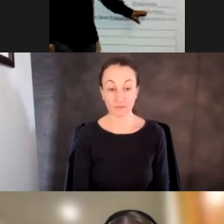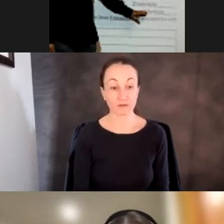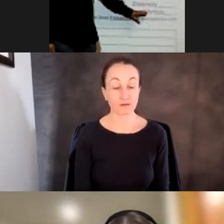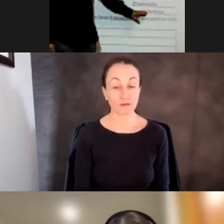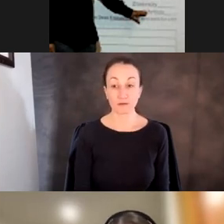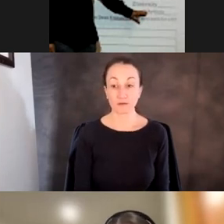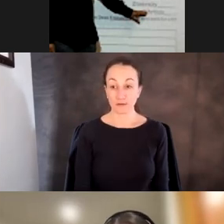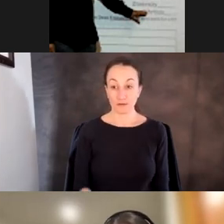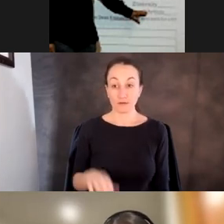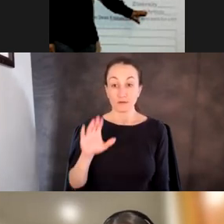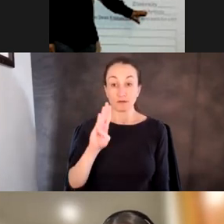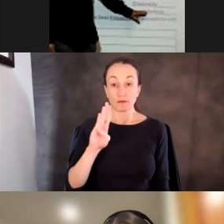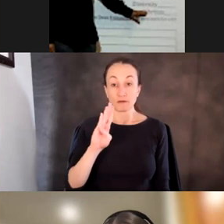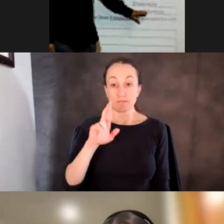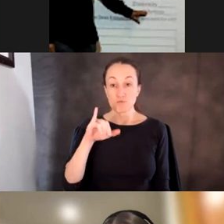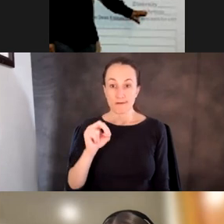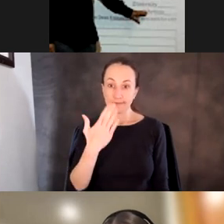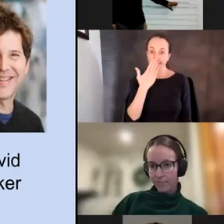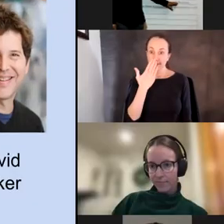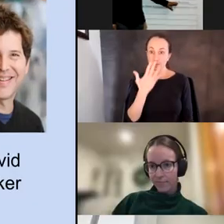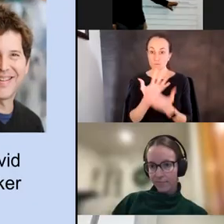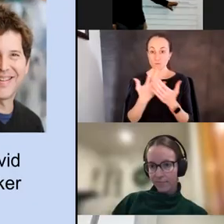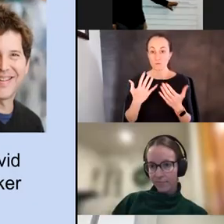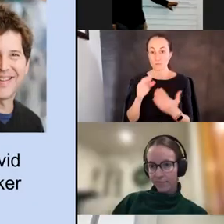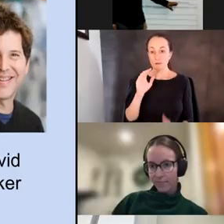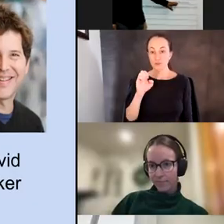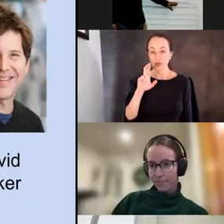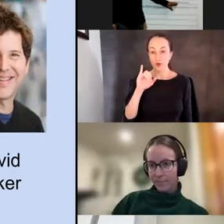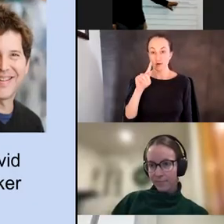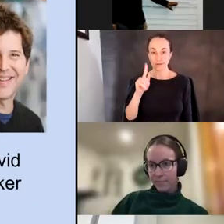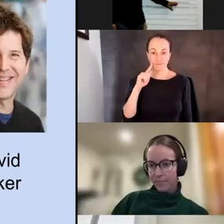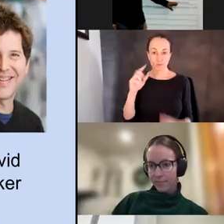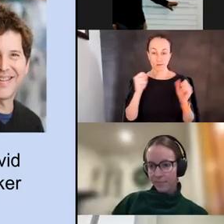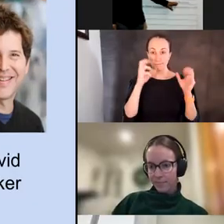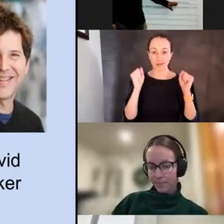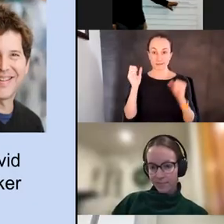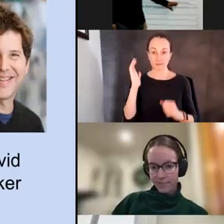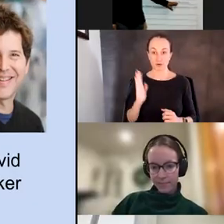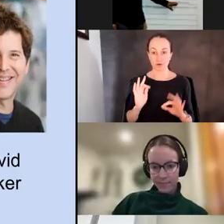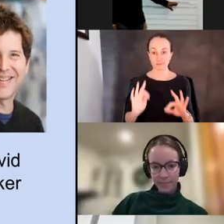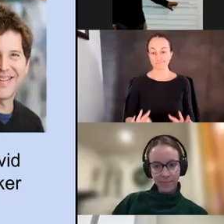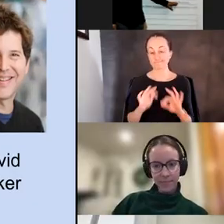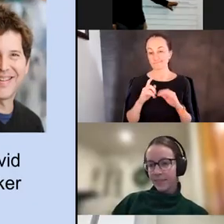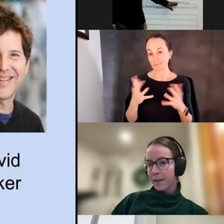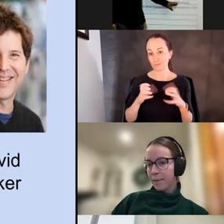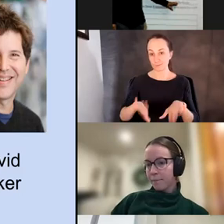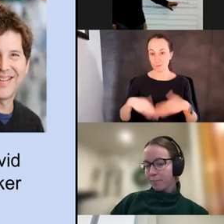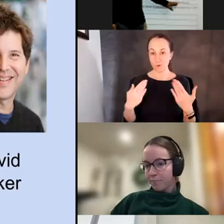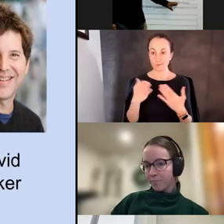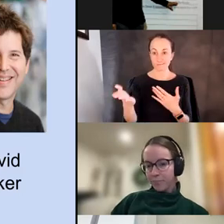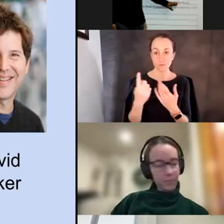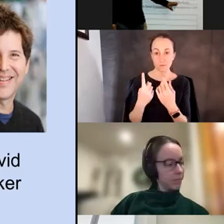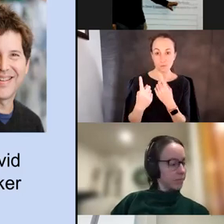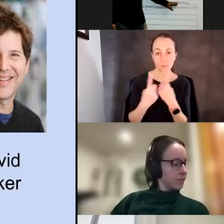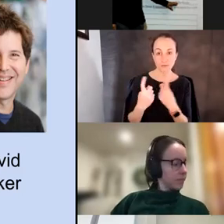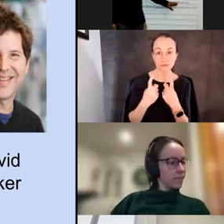Thanks so much, Erica, for an amazing talk. Um, I'd like to, to open the floor for, for questions. Uh, if anyone has